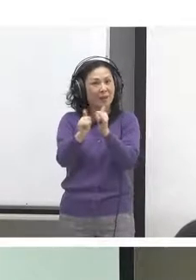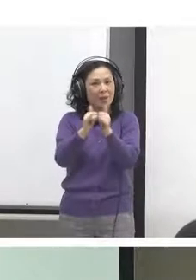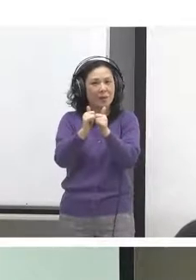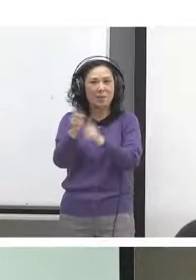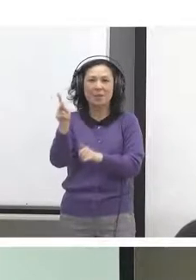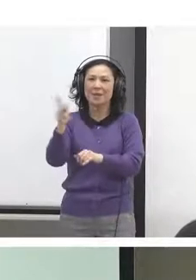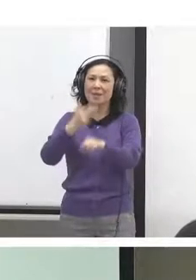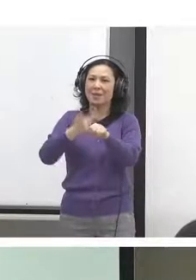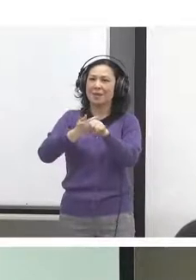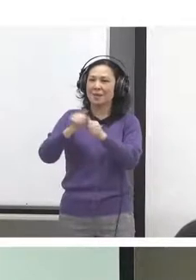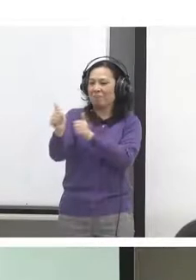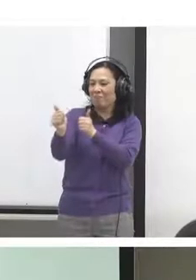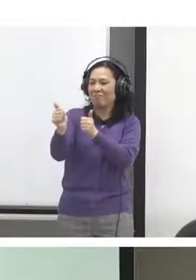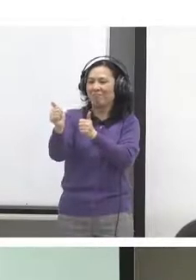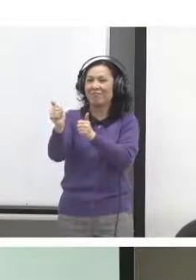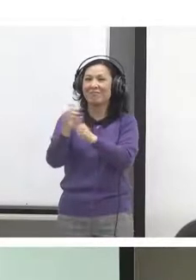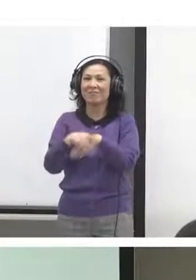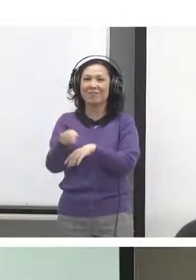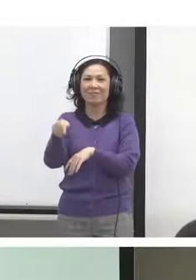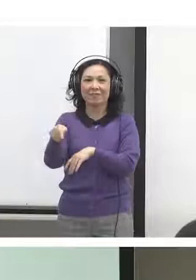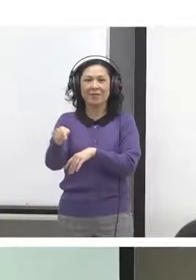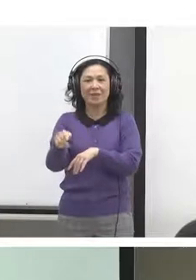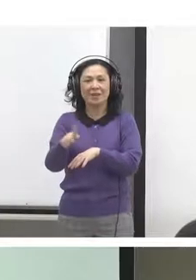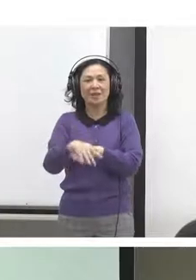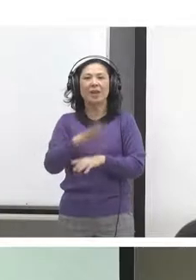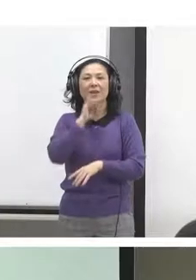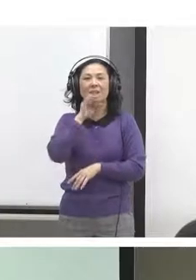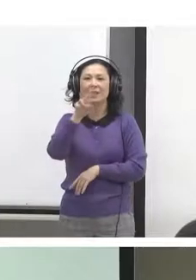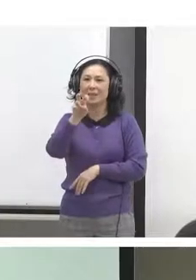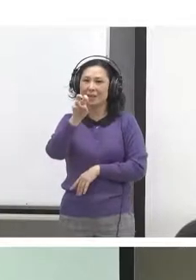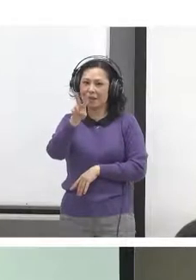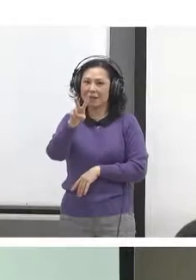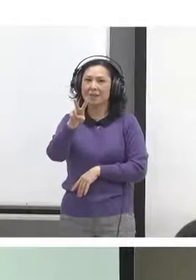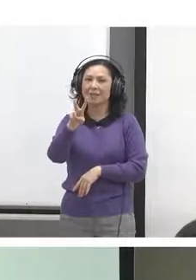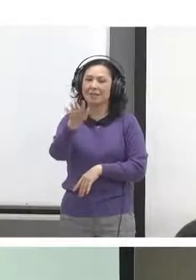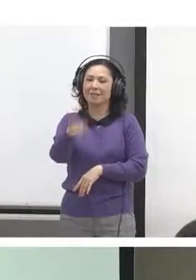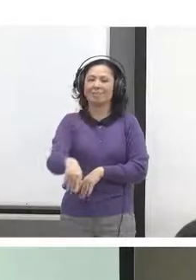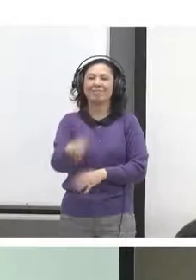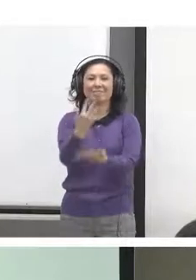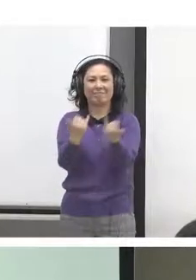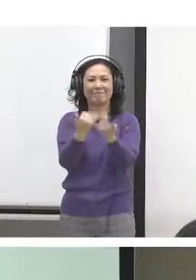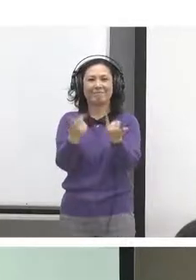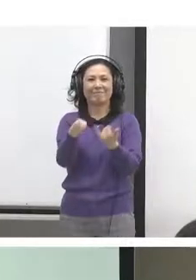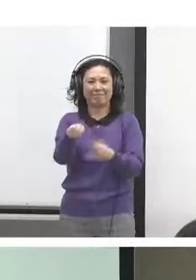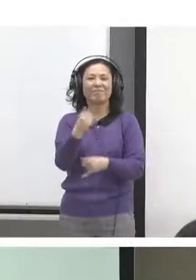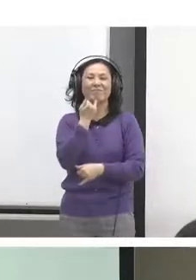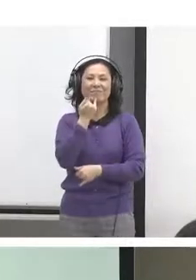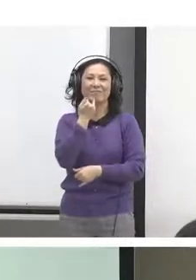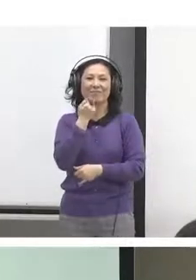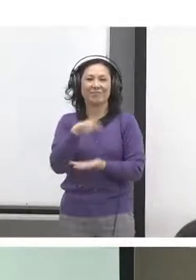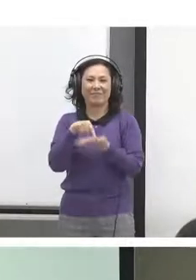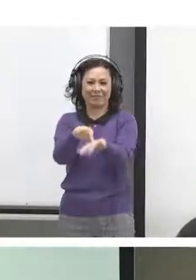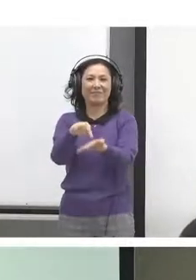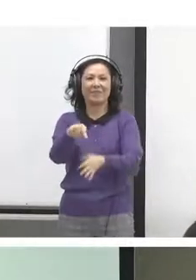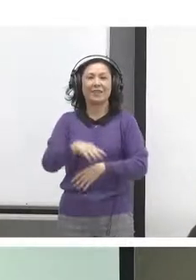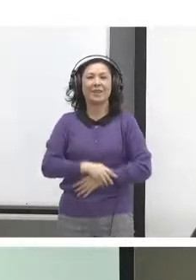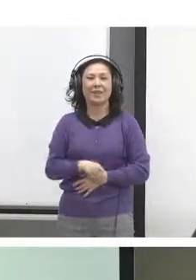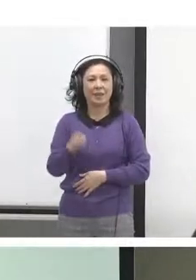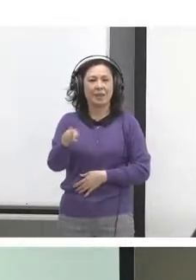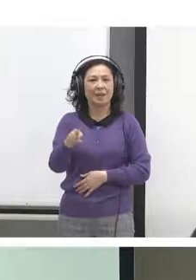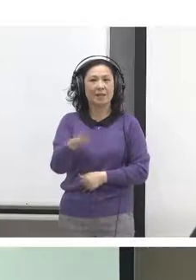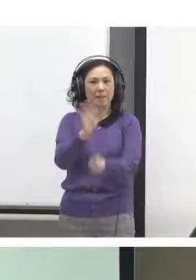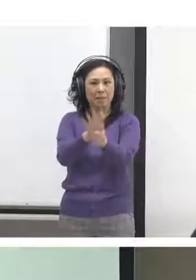the age of 22 of social problem-solving services. The project was running